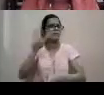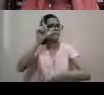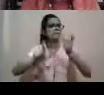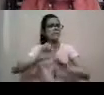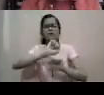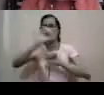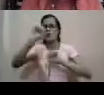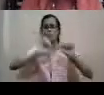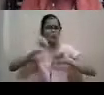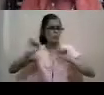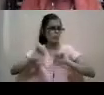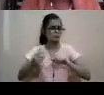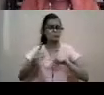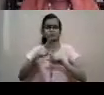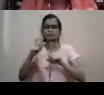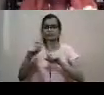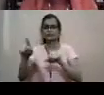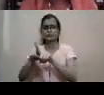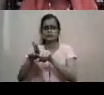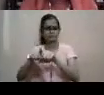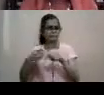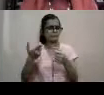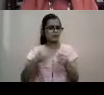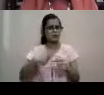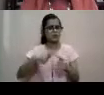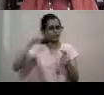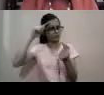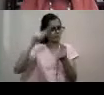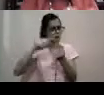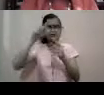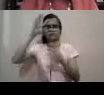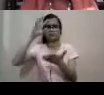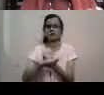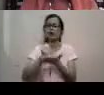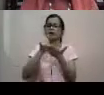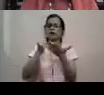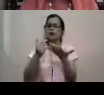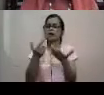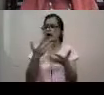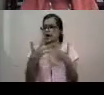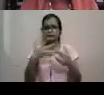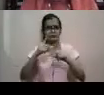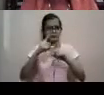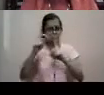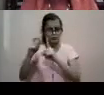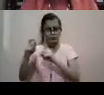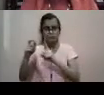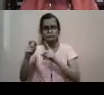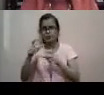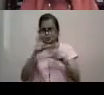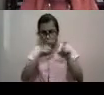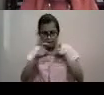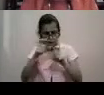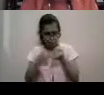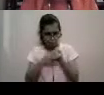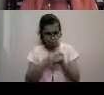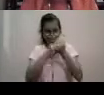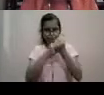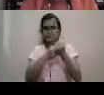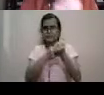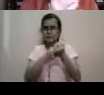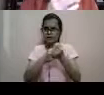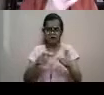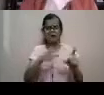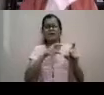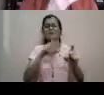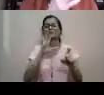general criteria by which to determine if the actions are carried out by the carer are really care.